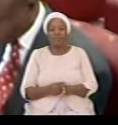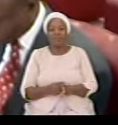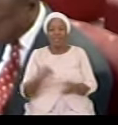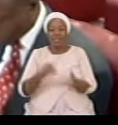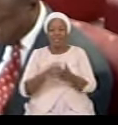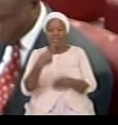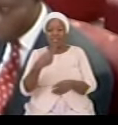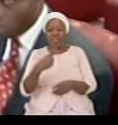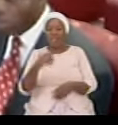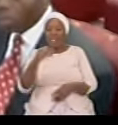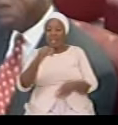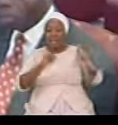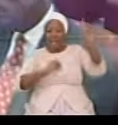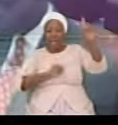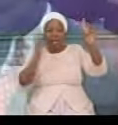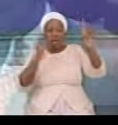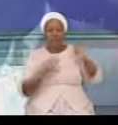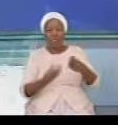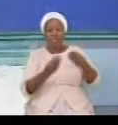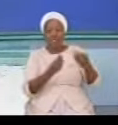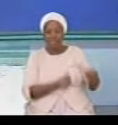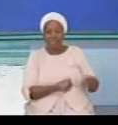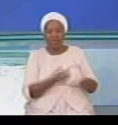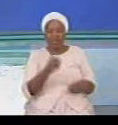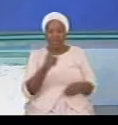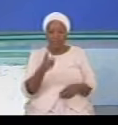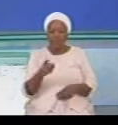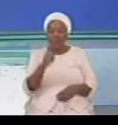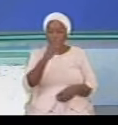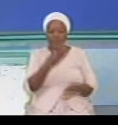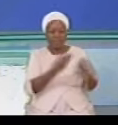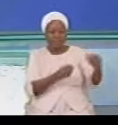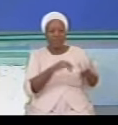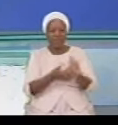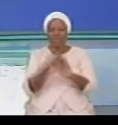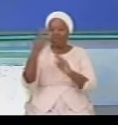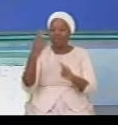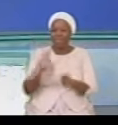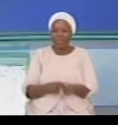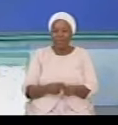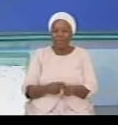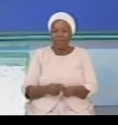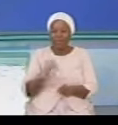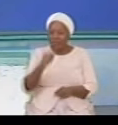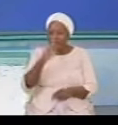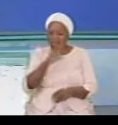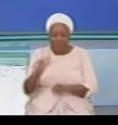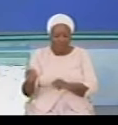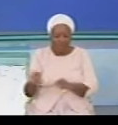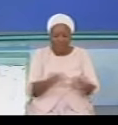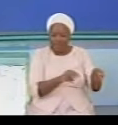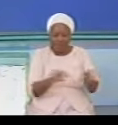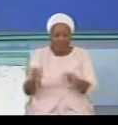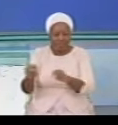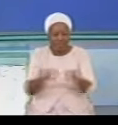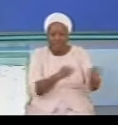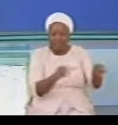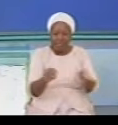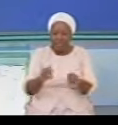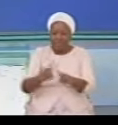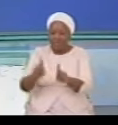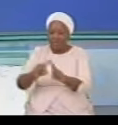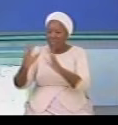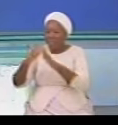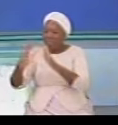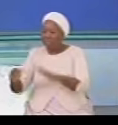says, I will settle you. You'll be settled. You'll not be shifted here and there. You'll